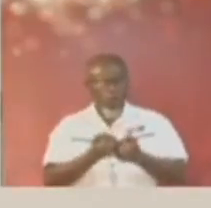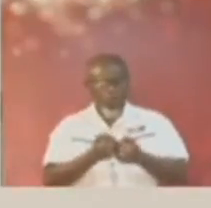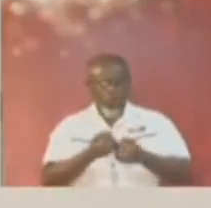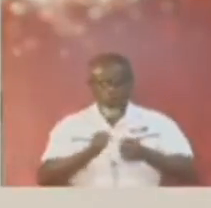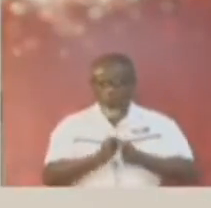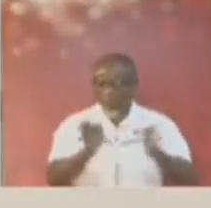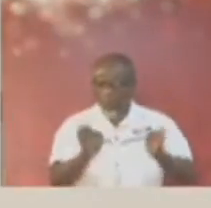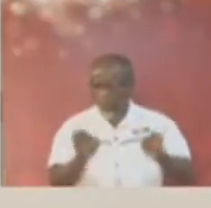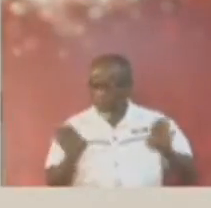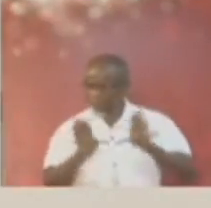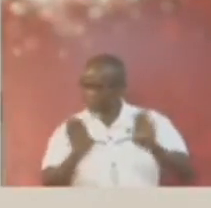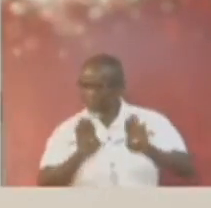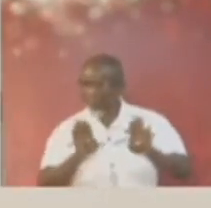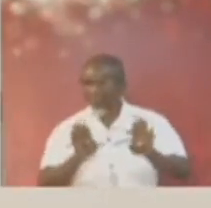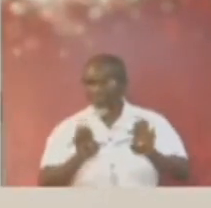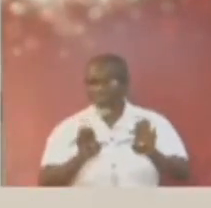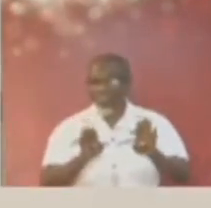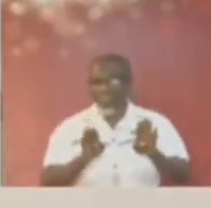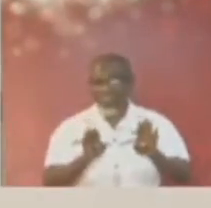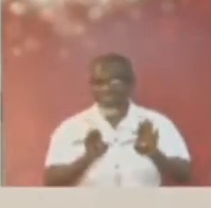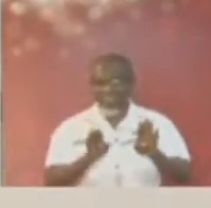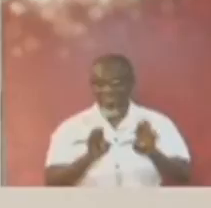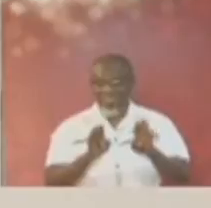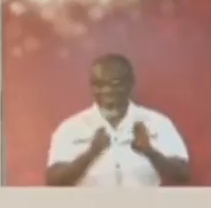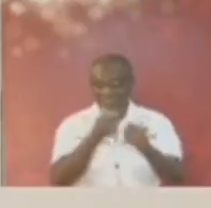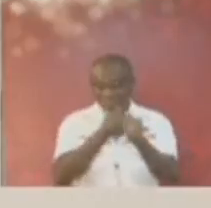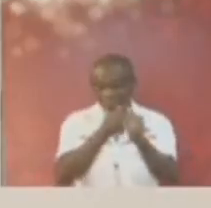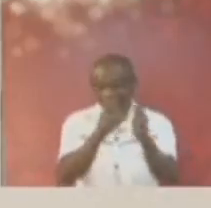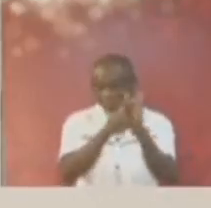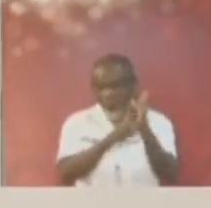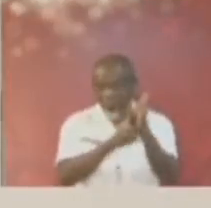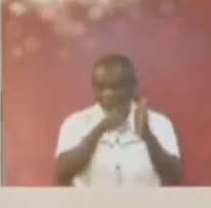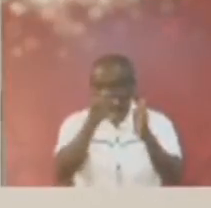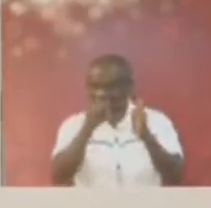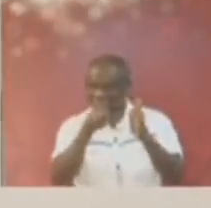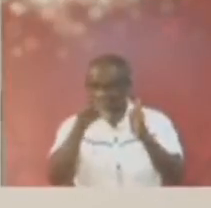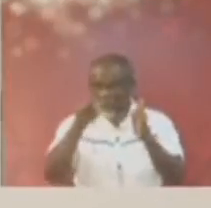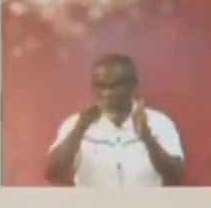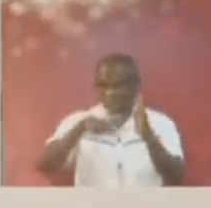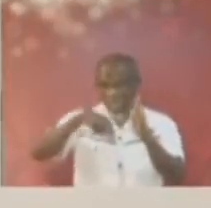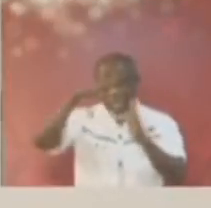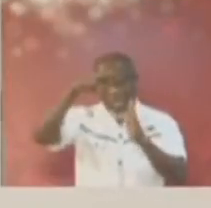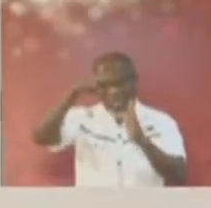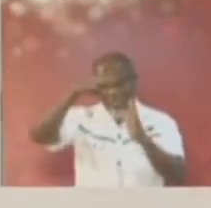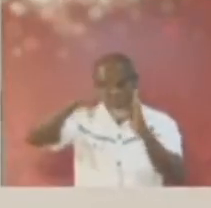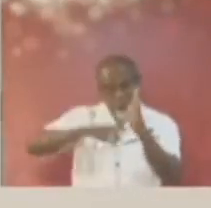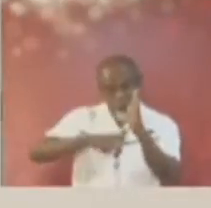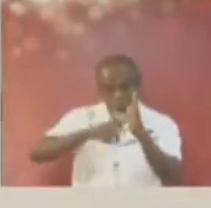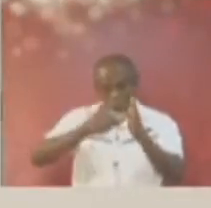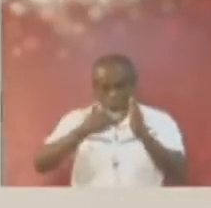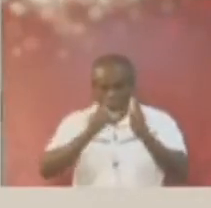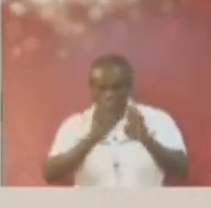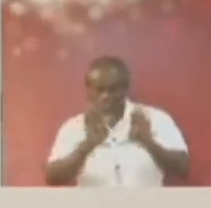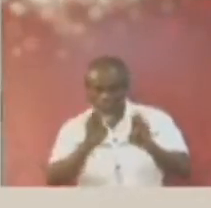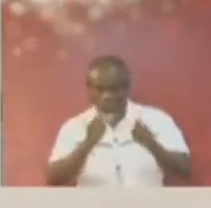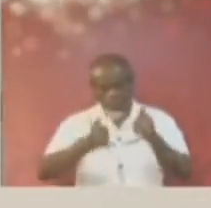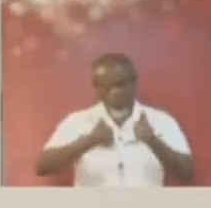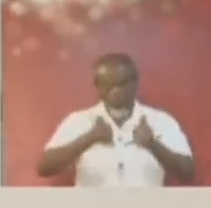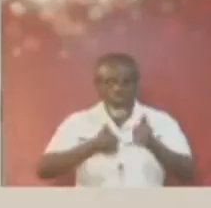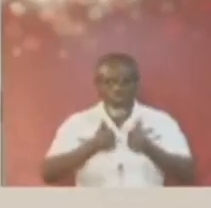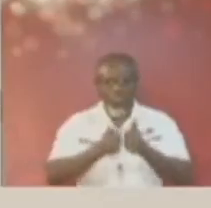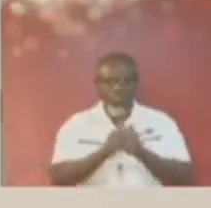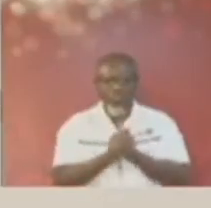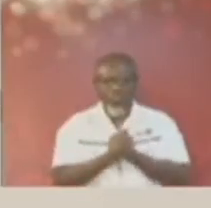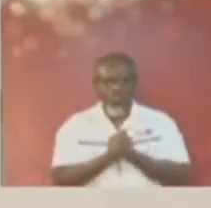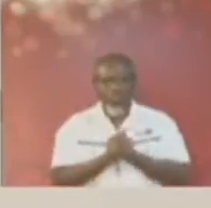population to the regulations and the recommendations. What we would use is the actual changes in numbers of new